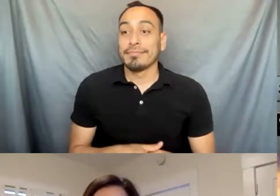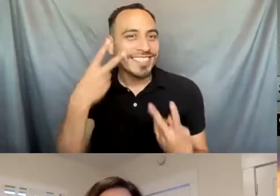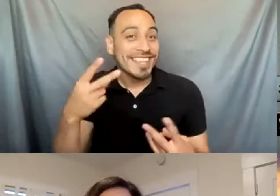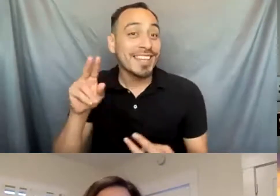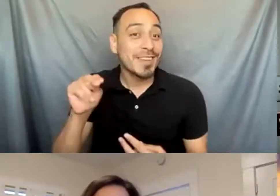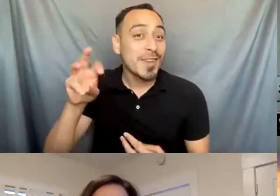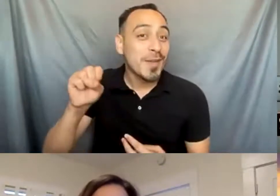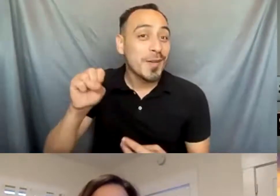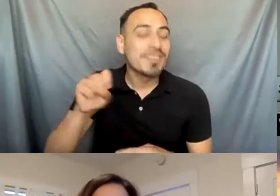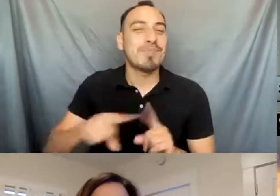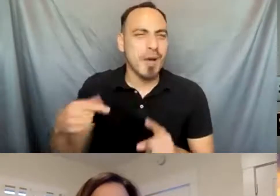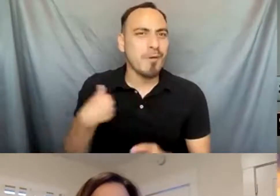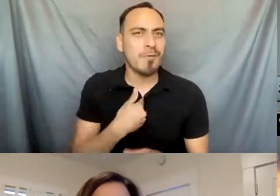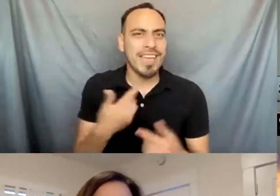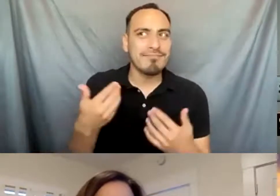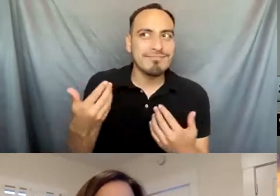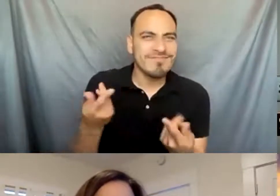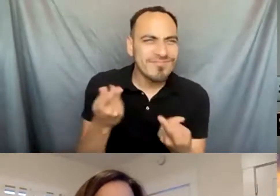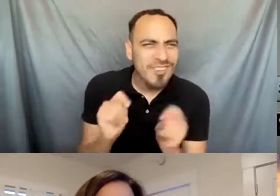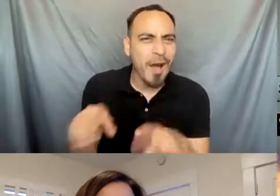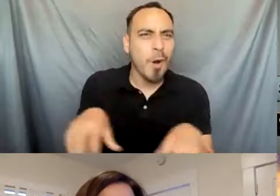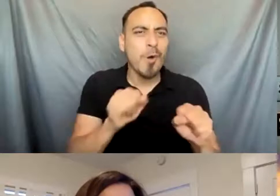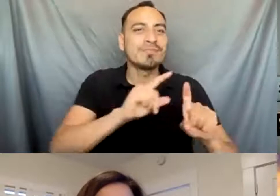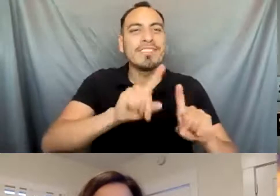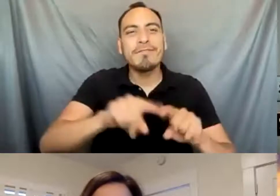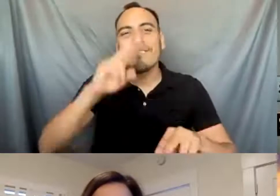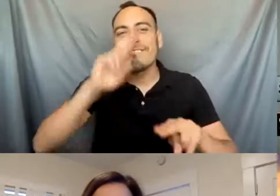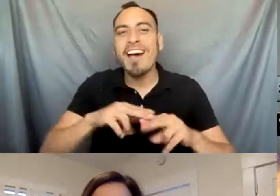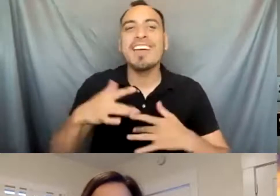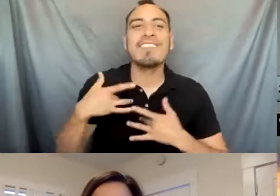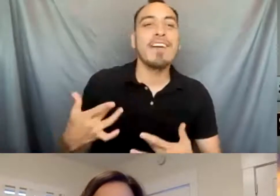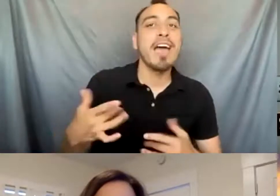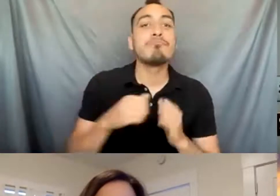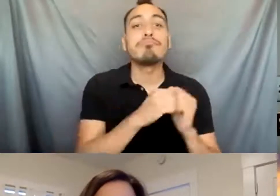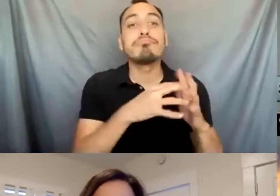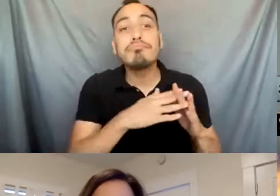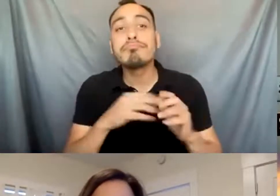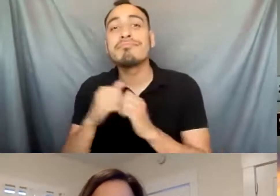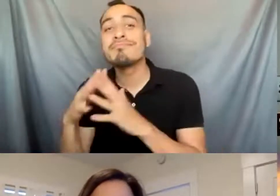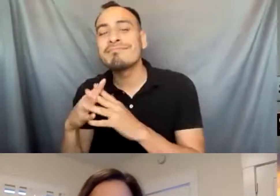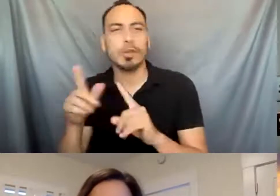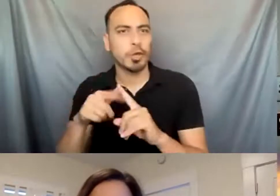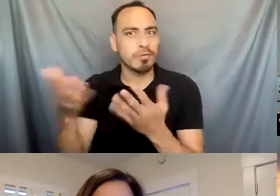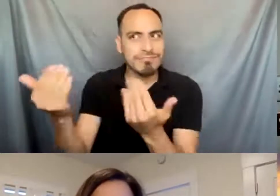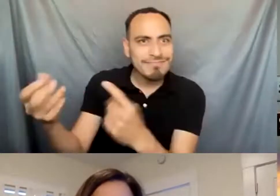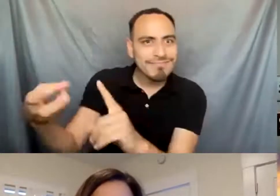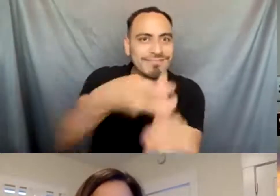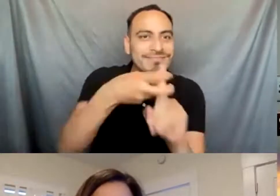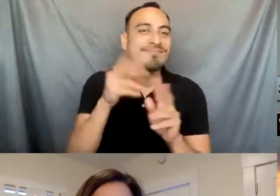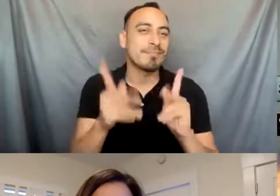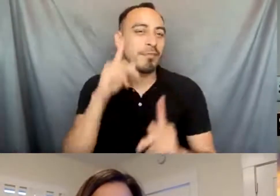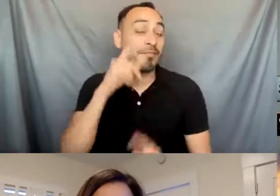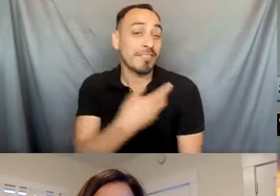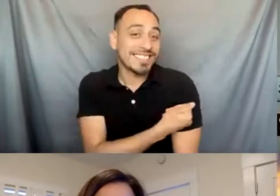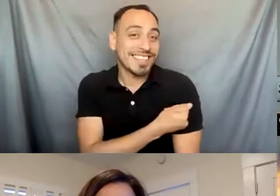doing some fun events to try to draw in people. And so you'll see some of those coming our way as well. So I'll turn it over to Nick.